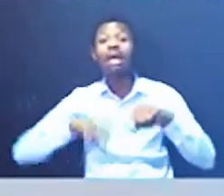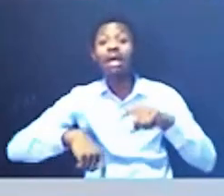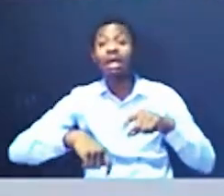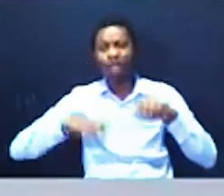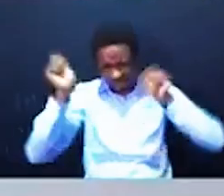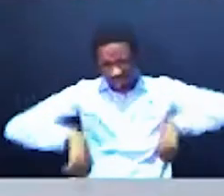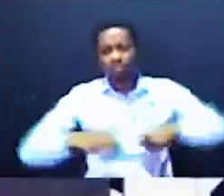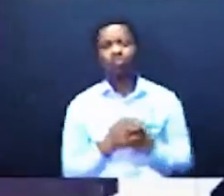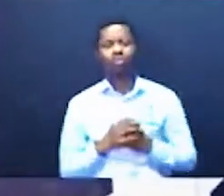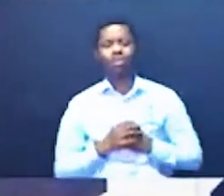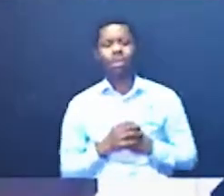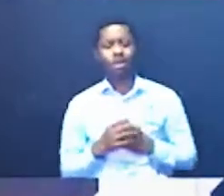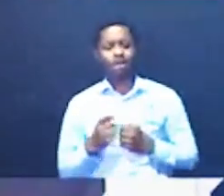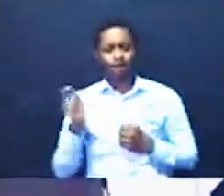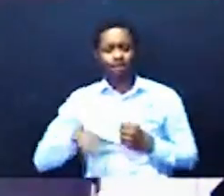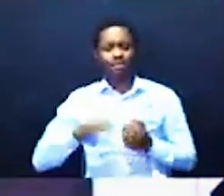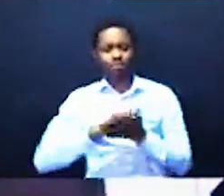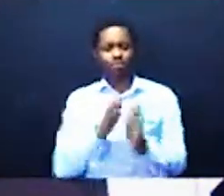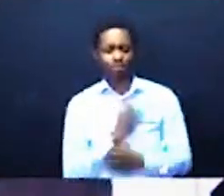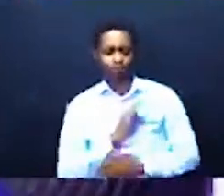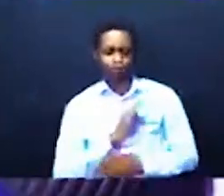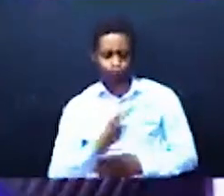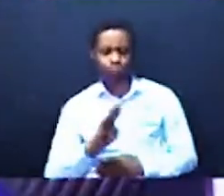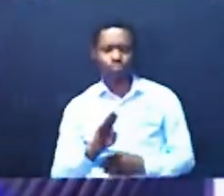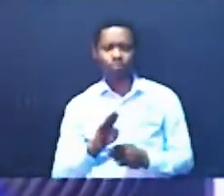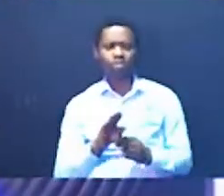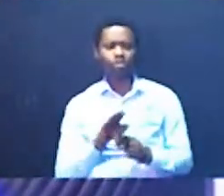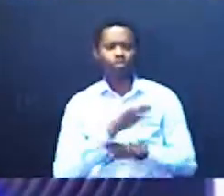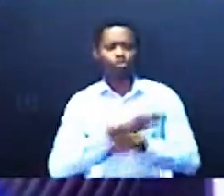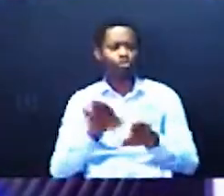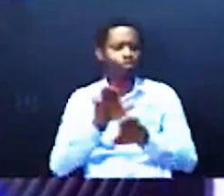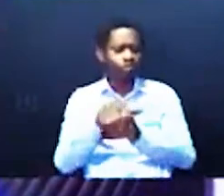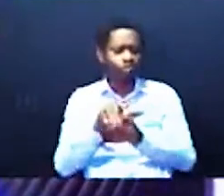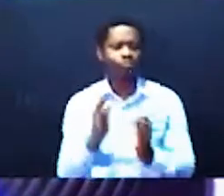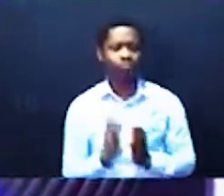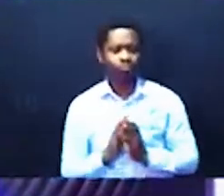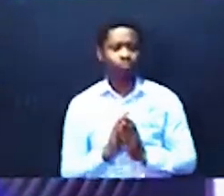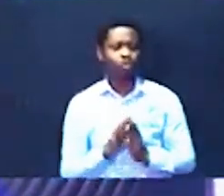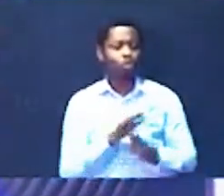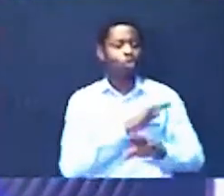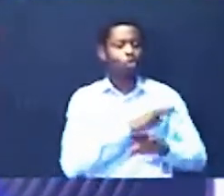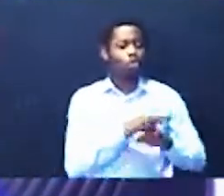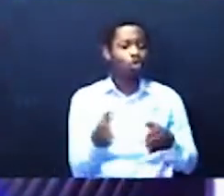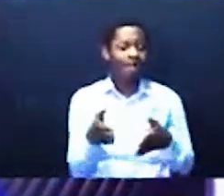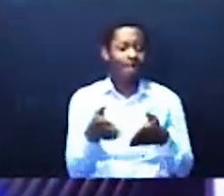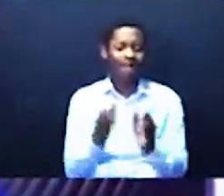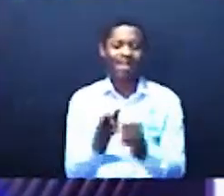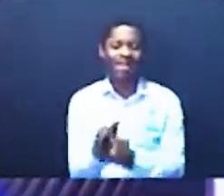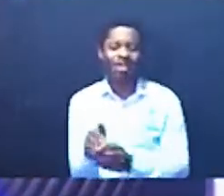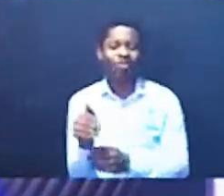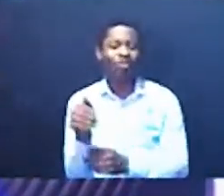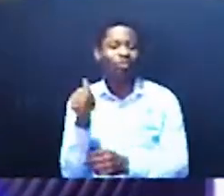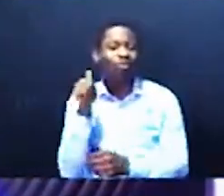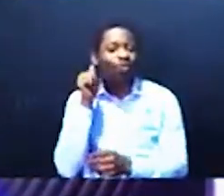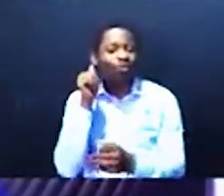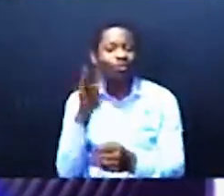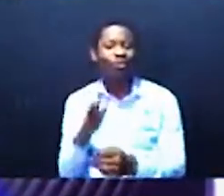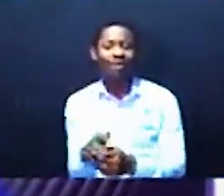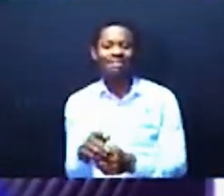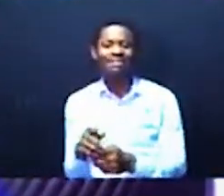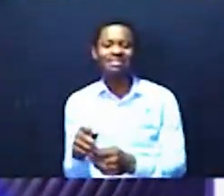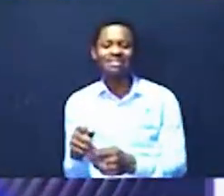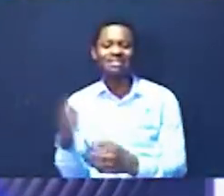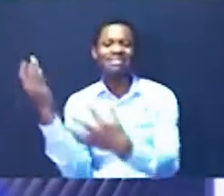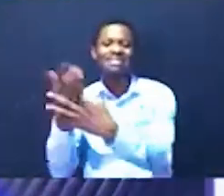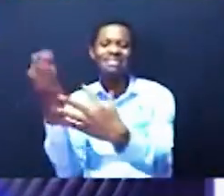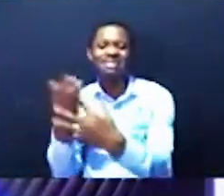consciousness. That we ought to be real. Don't let that sister disturb you To the point that you leave that assembly and join